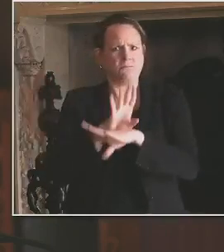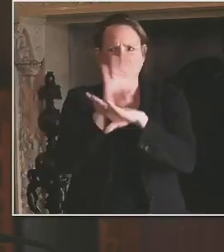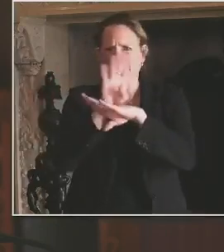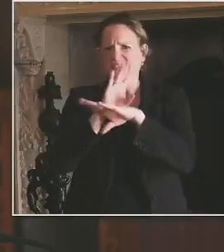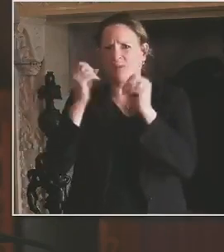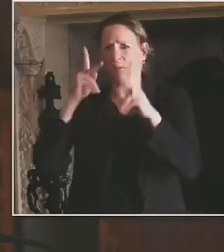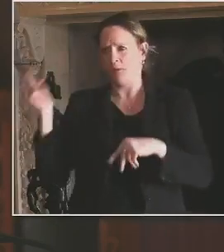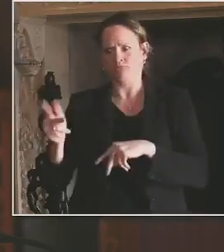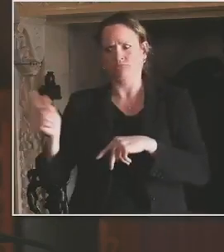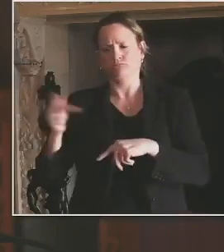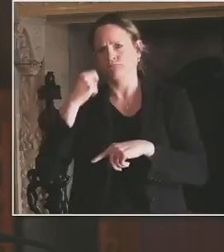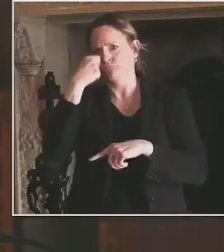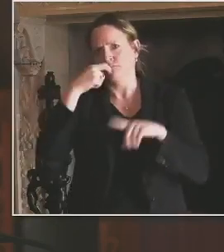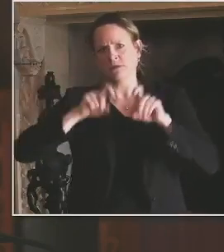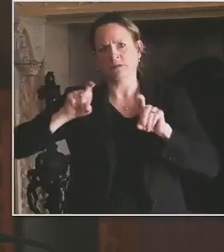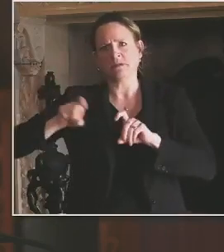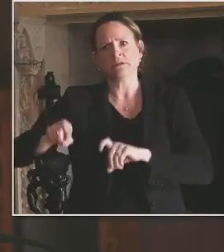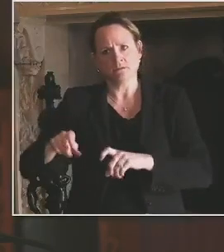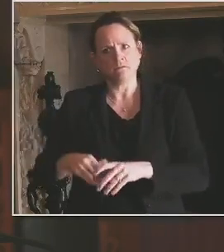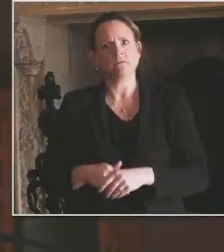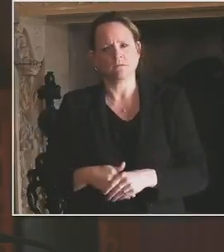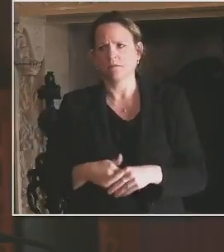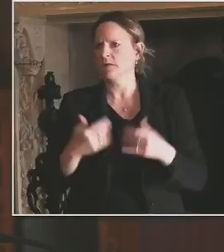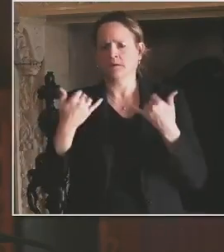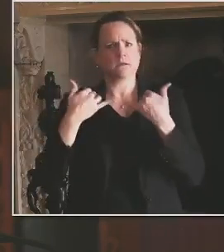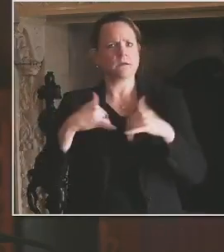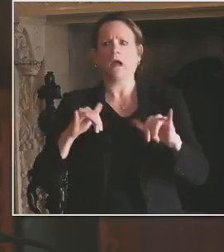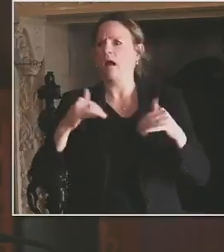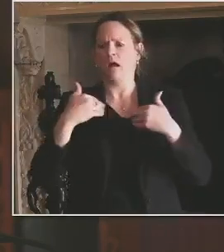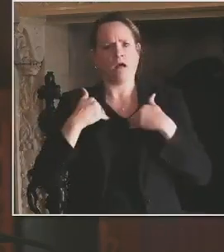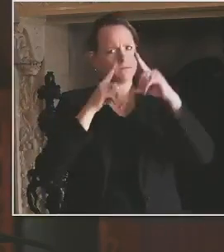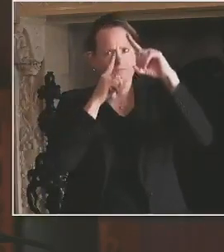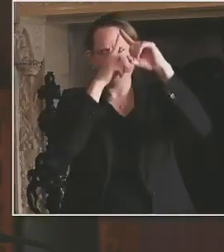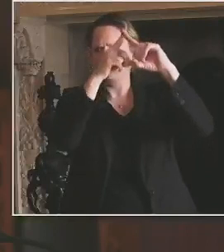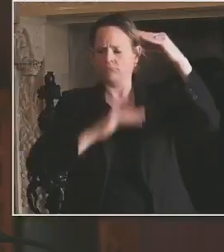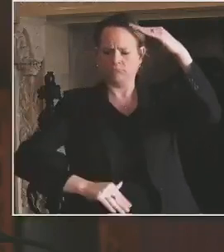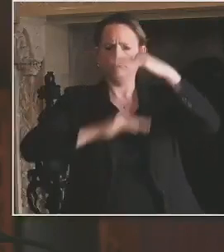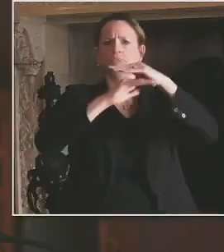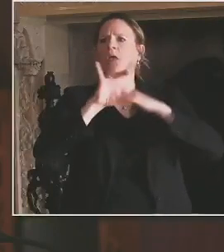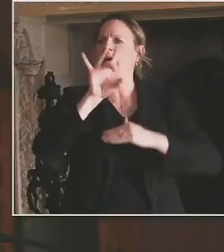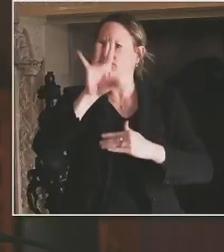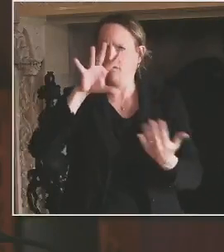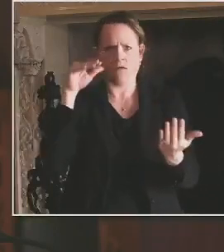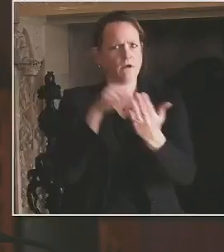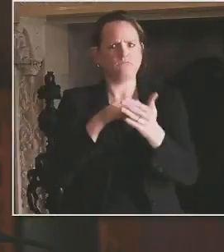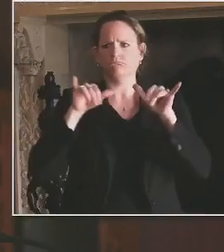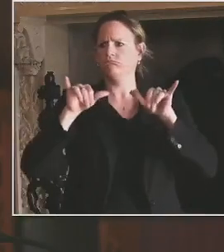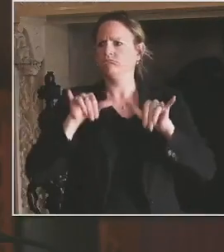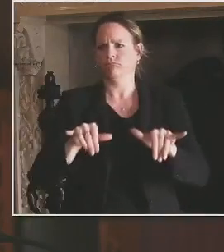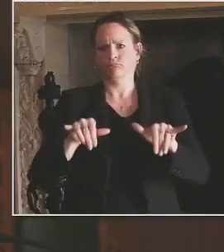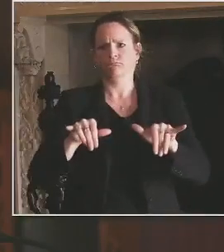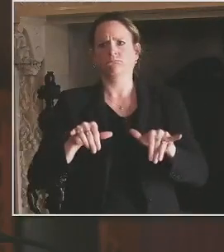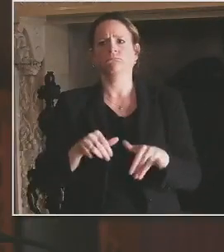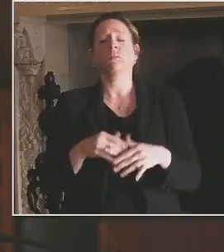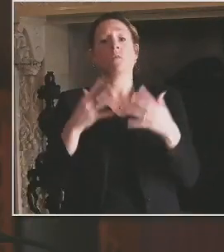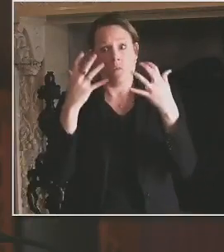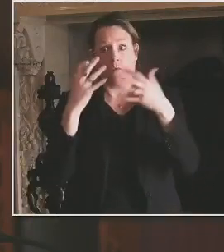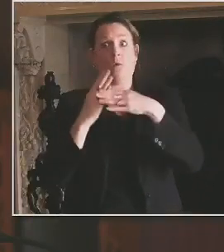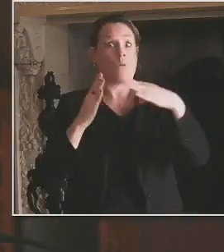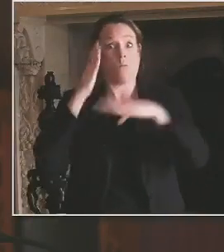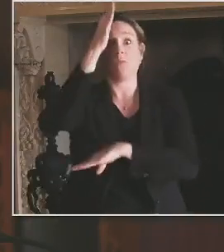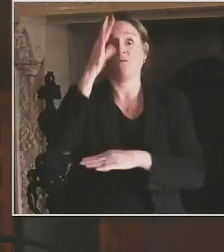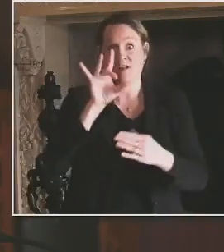And so it continues to be our goal to meet the 85,000 a week. It continues to be our goal to build beyond 85,000 in